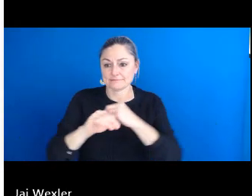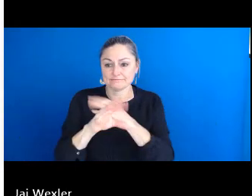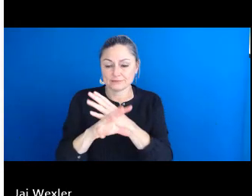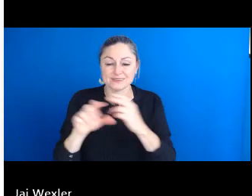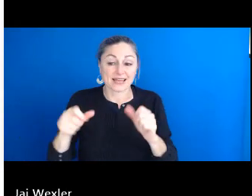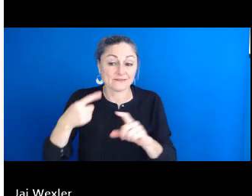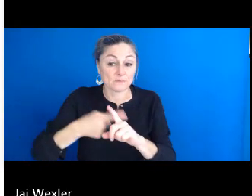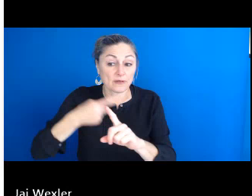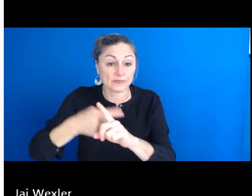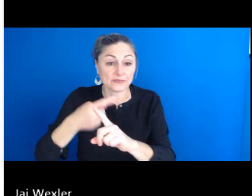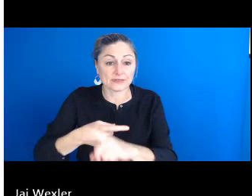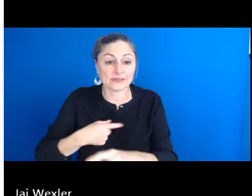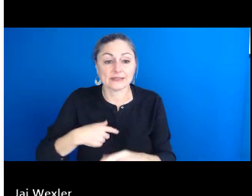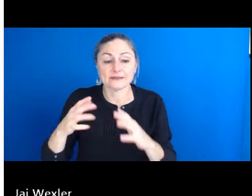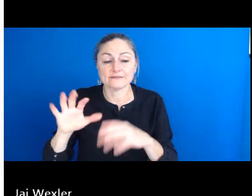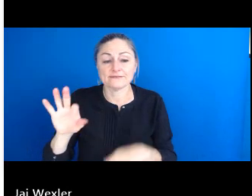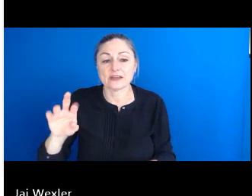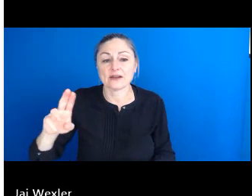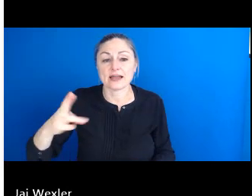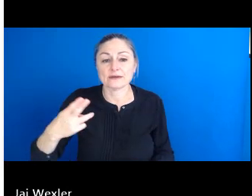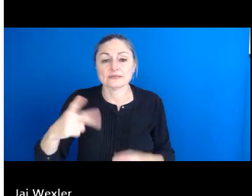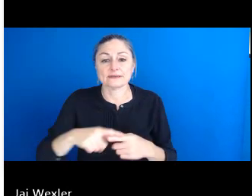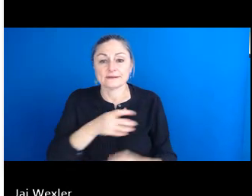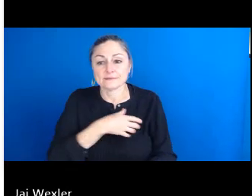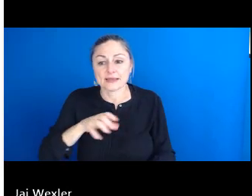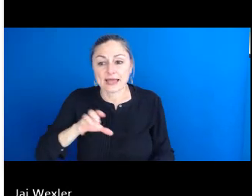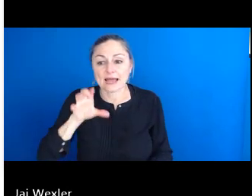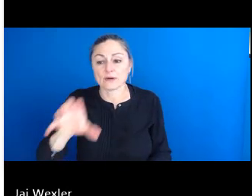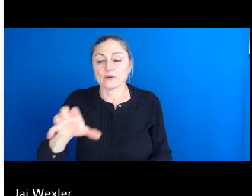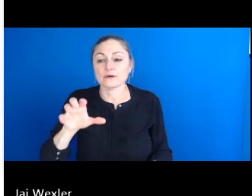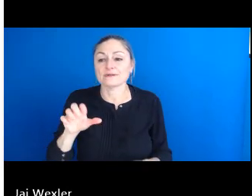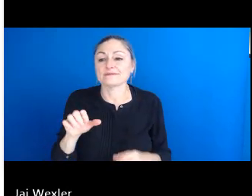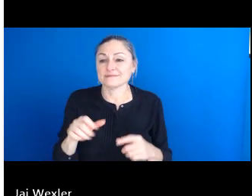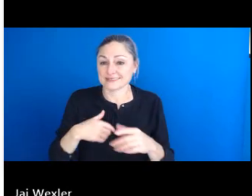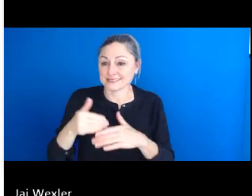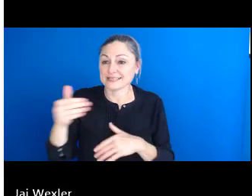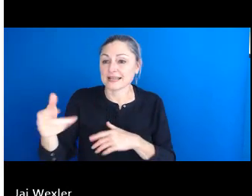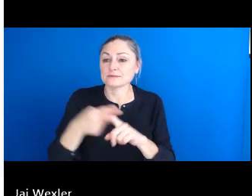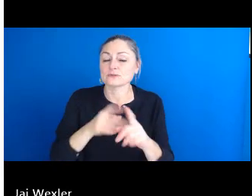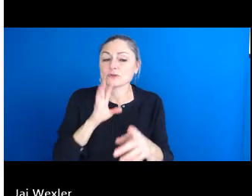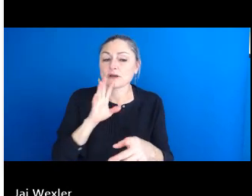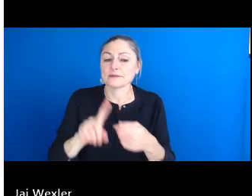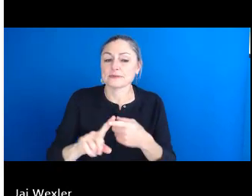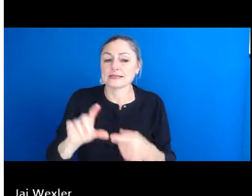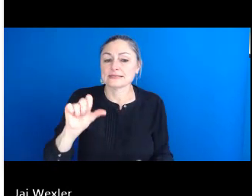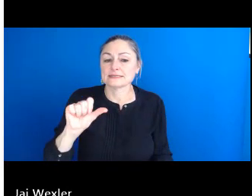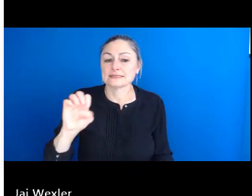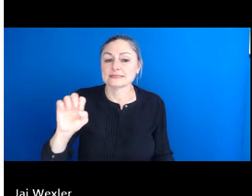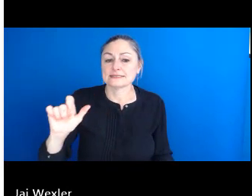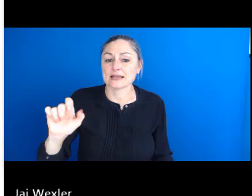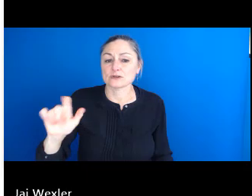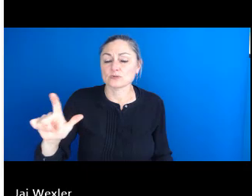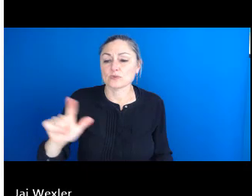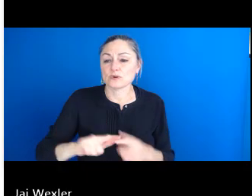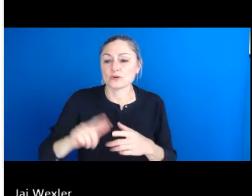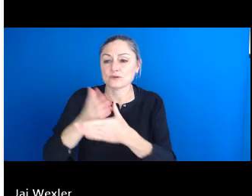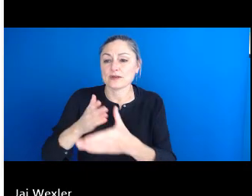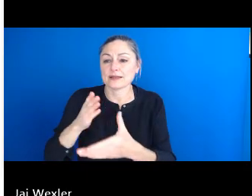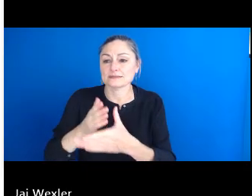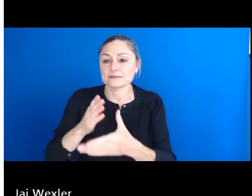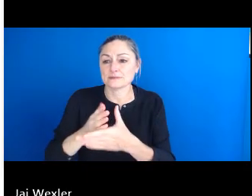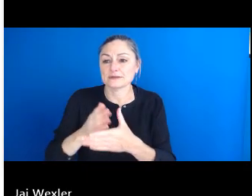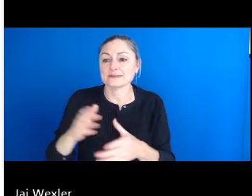Fair Housing Empower webinar series. So next month, we're going to be talking about sexual harassment in housing, and that's going to be presented by